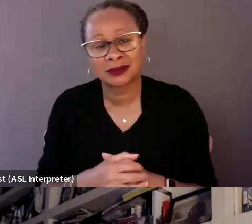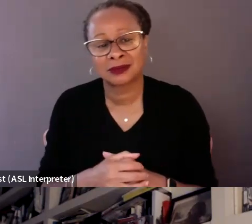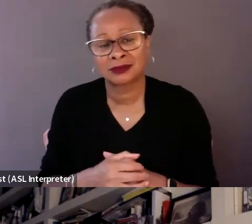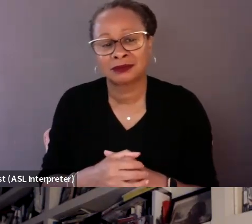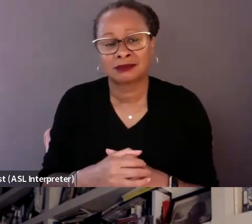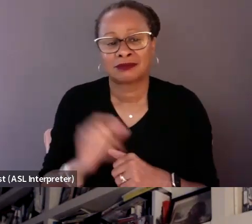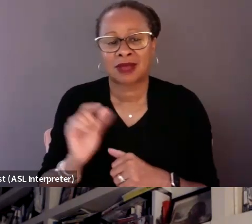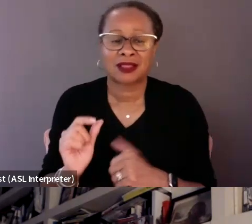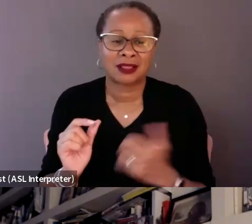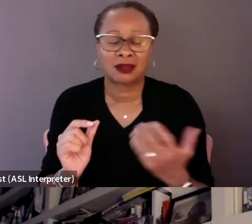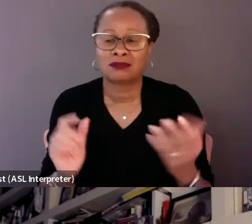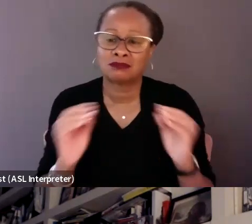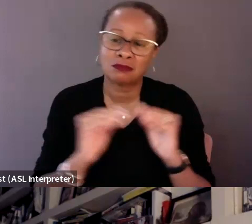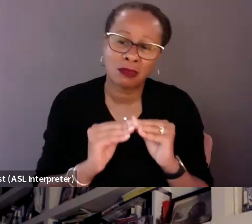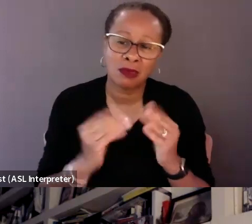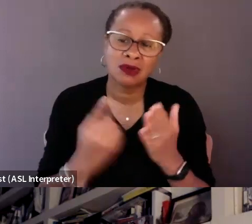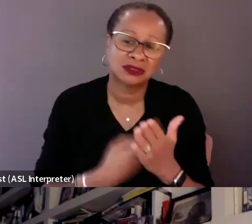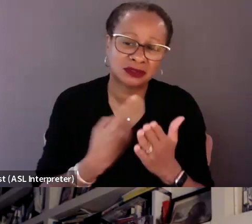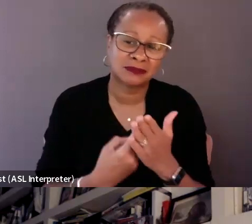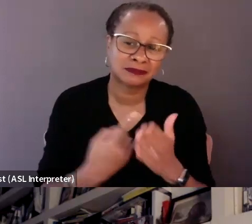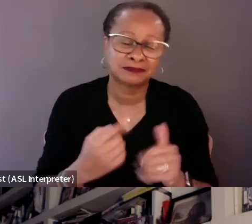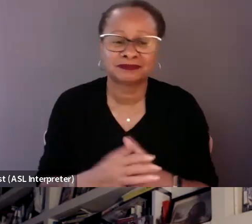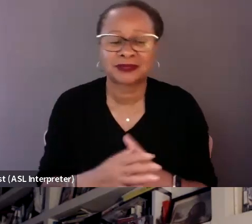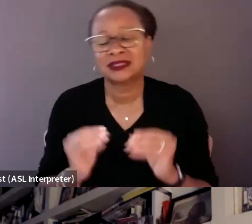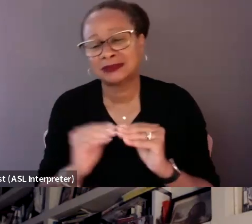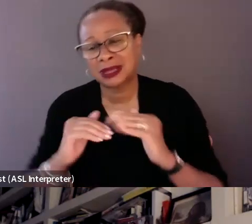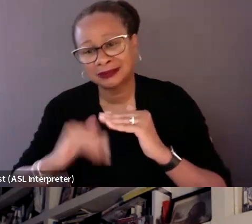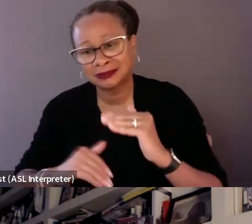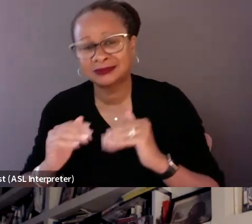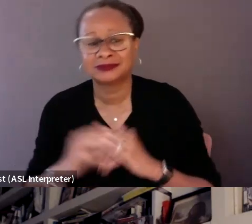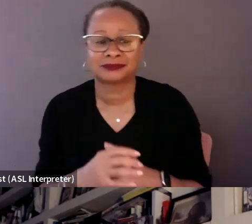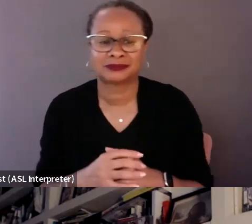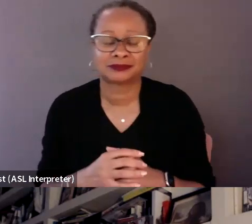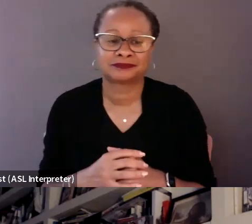bit, sometimes more and sometimes menos,